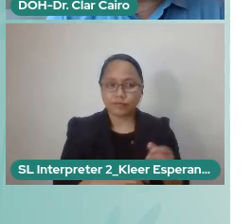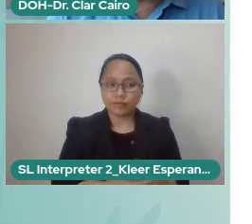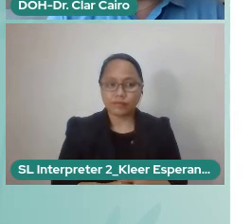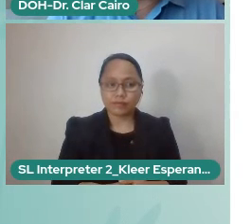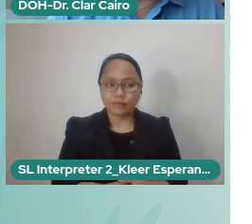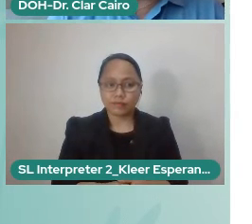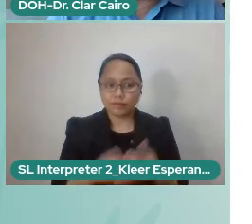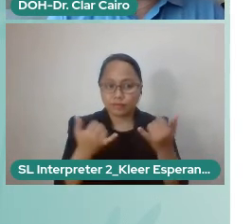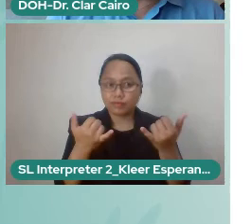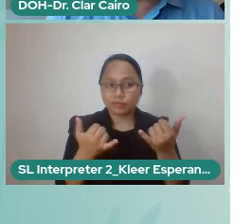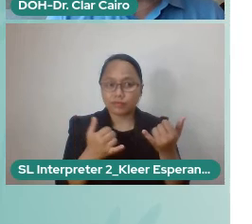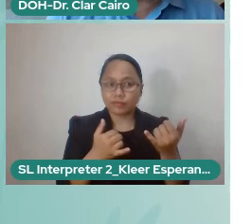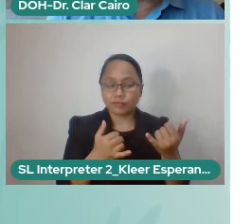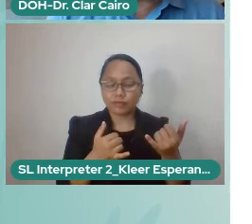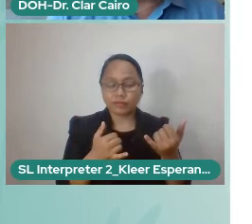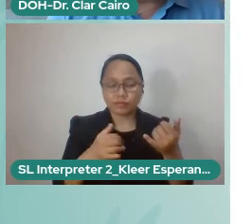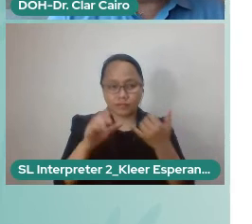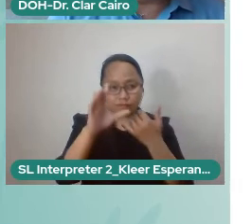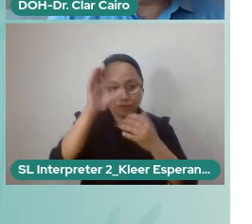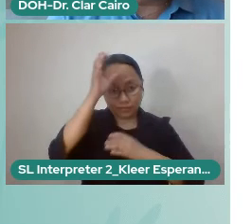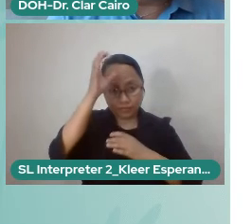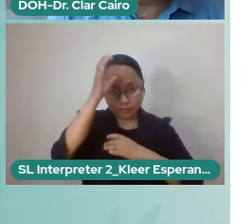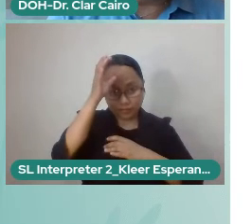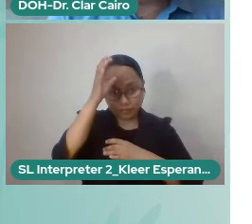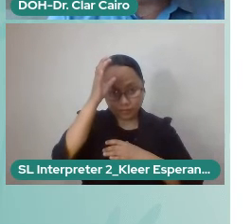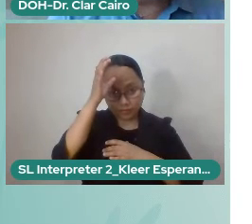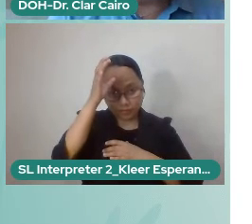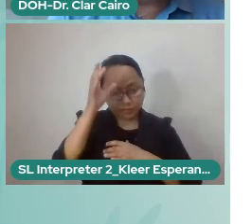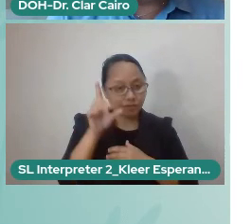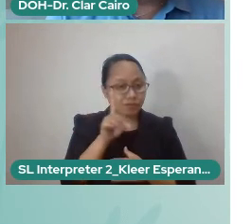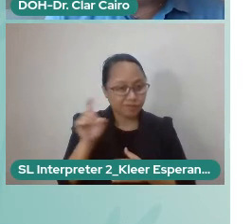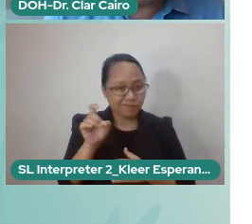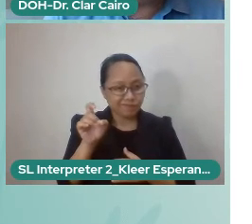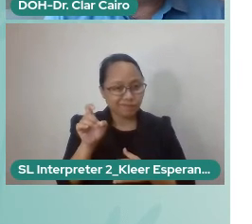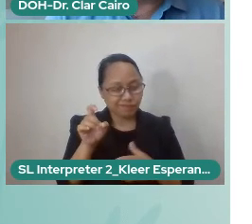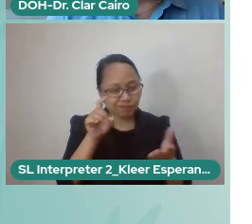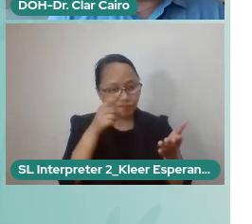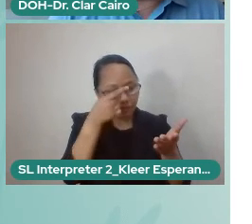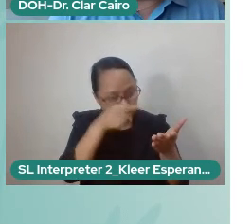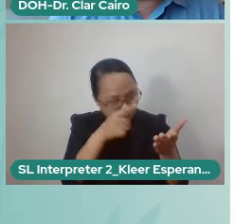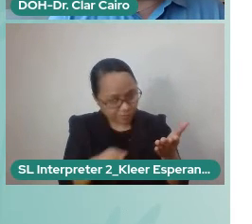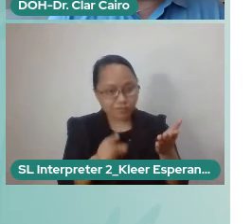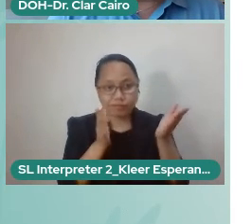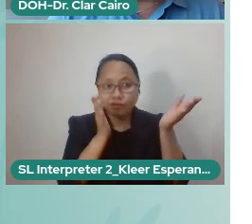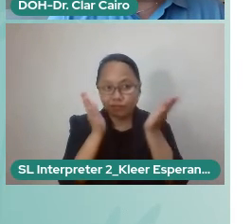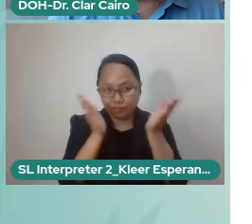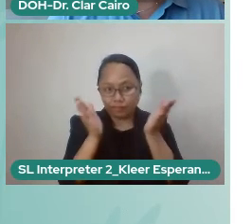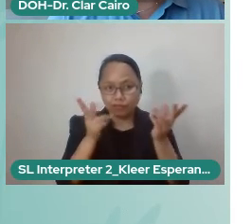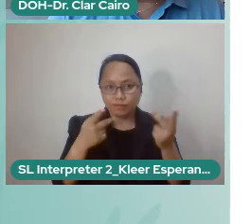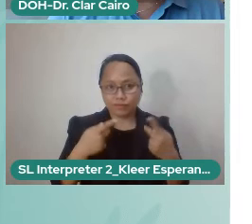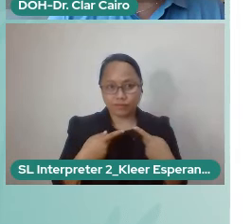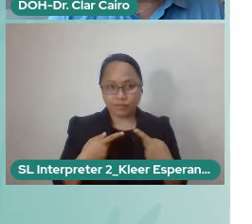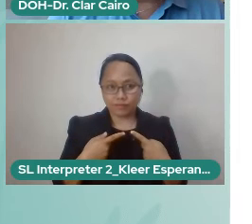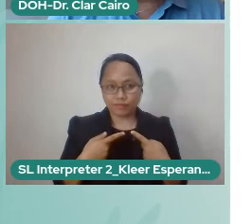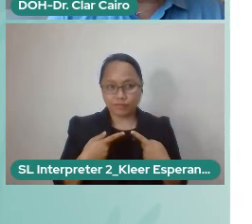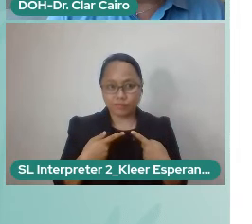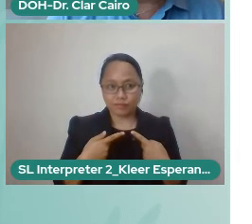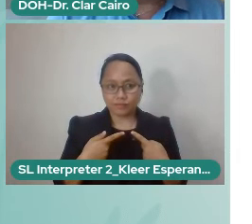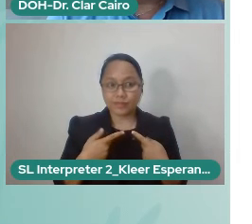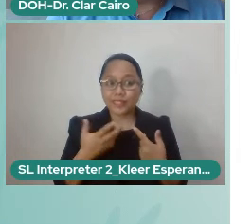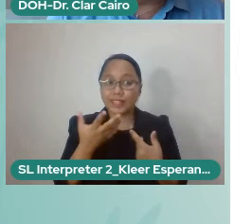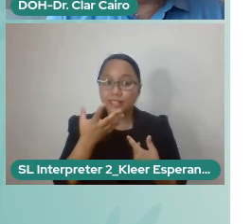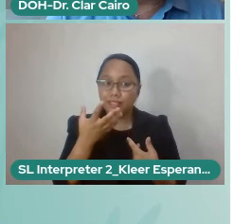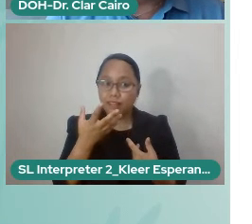cancer diagnosis and treatment services, they're all generally available. And however,